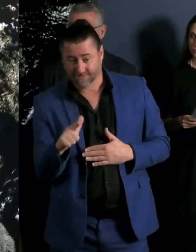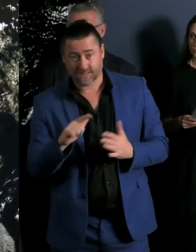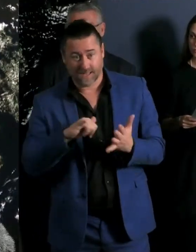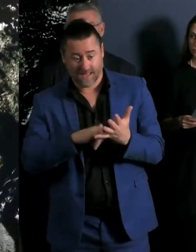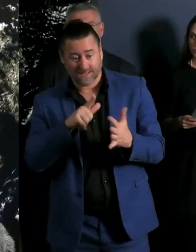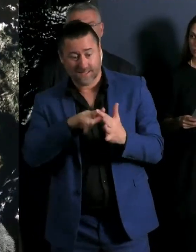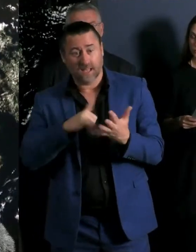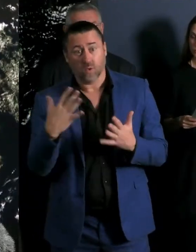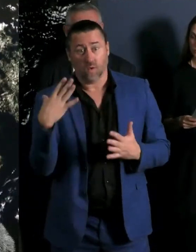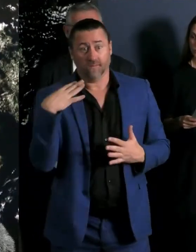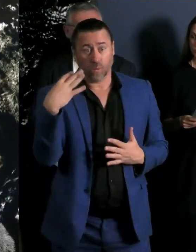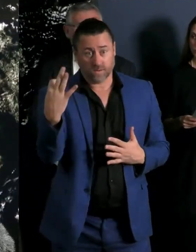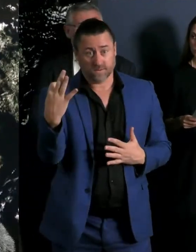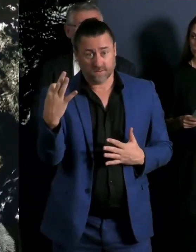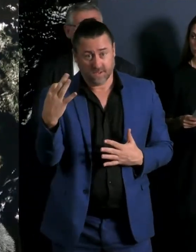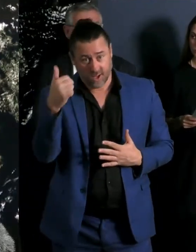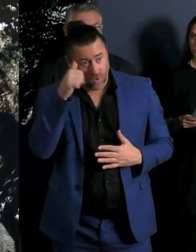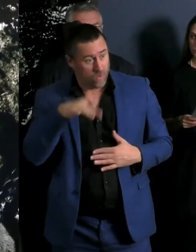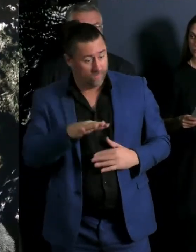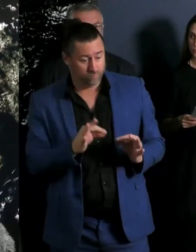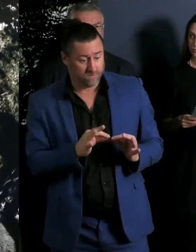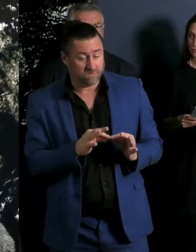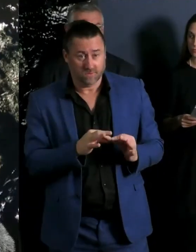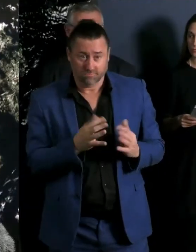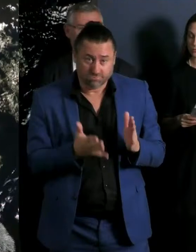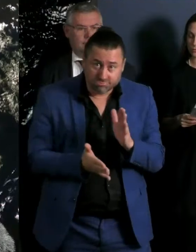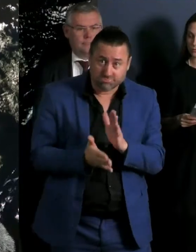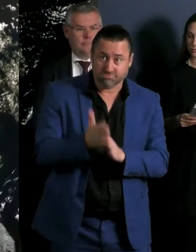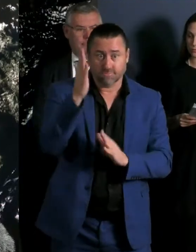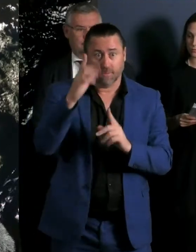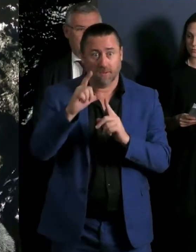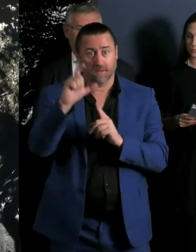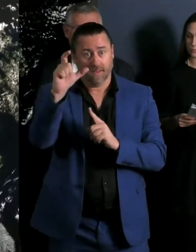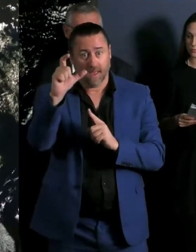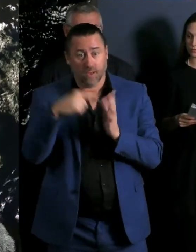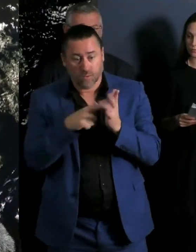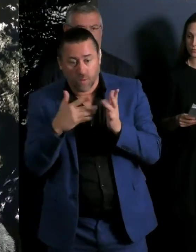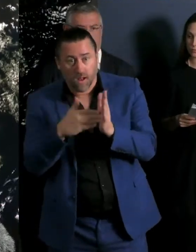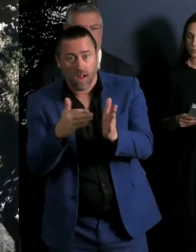SES volunteers who've travelled to the far north to help Queenslanders